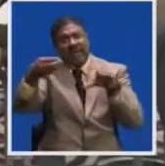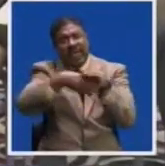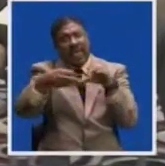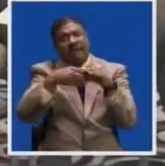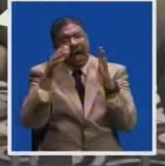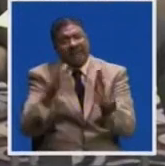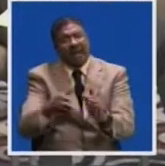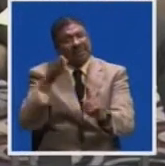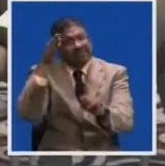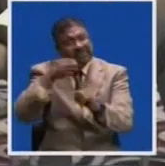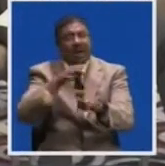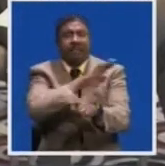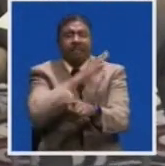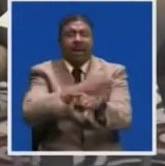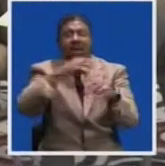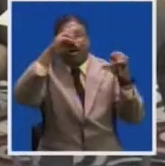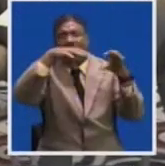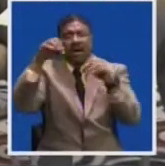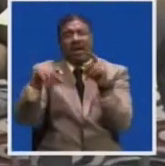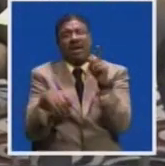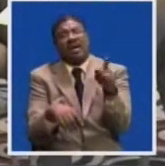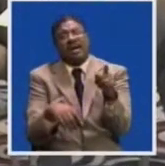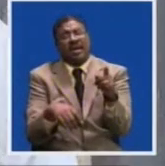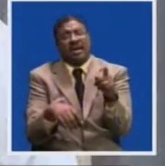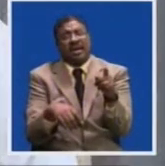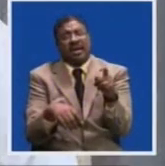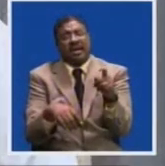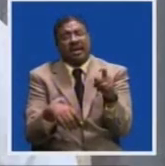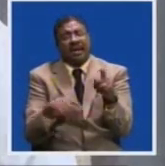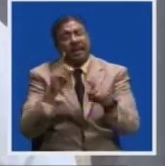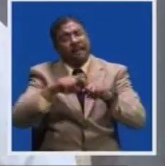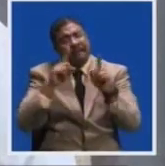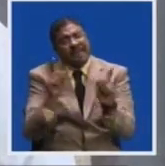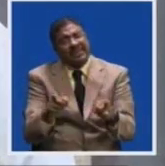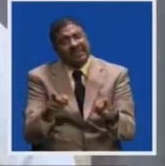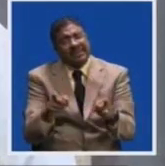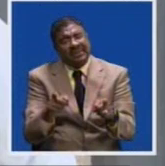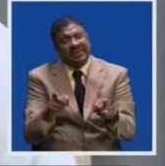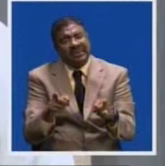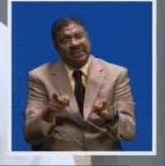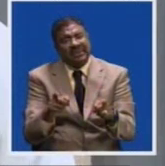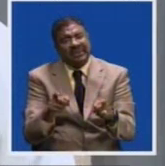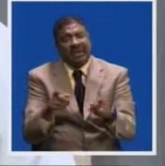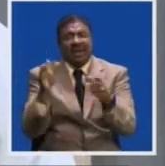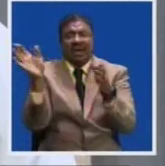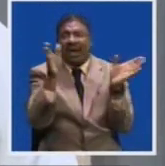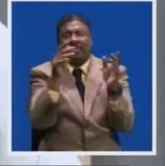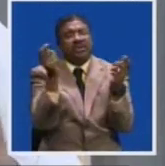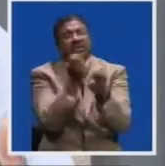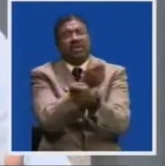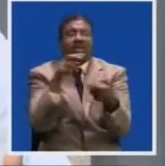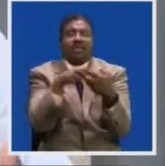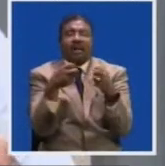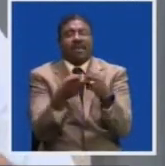hydro power production or generation. But then we have, climate change affecting us. There isn't